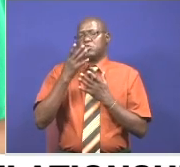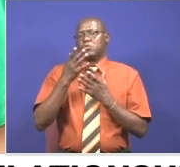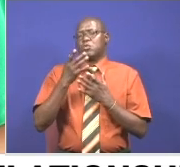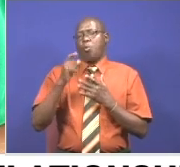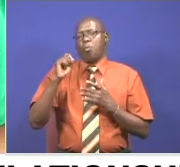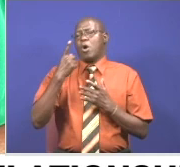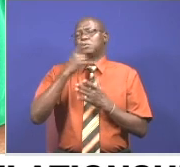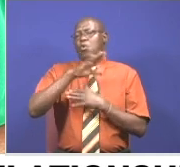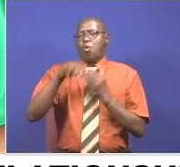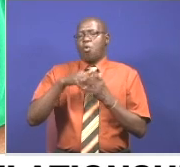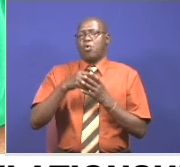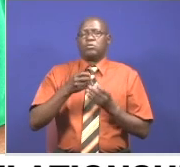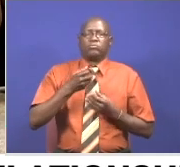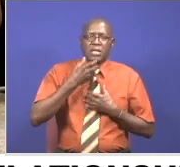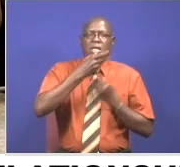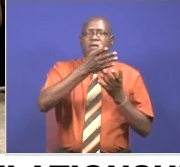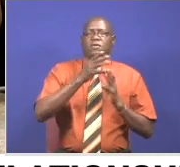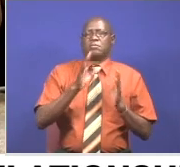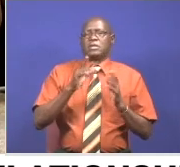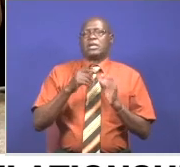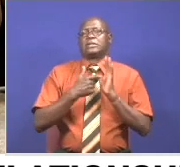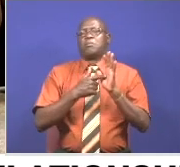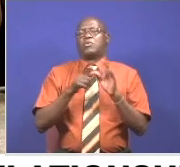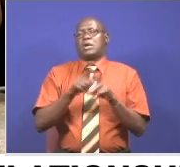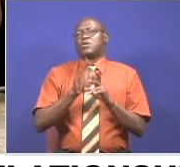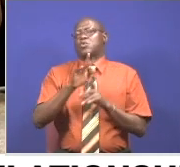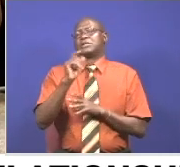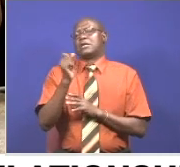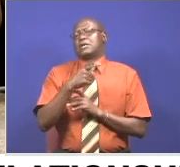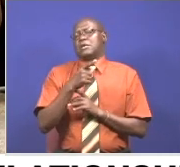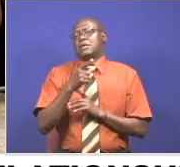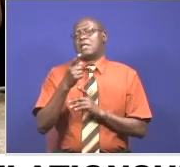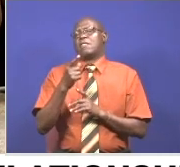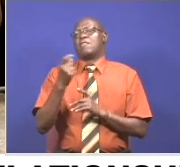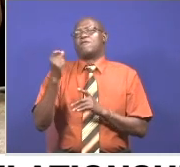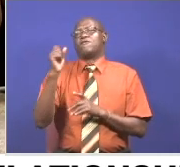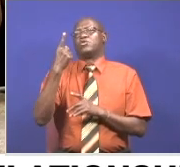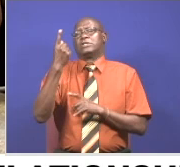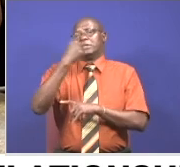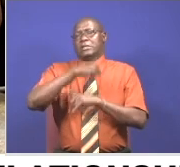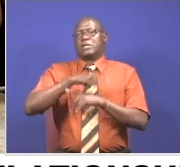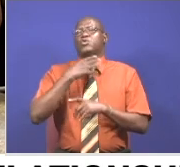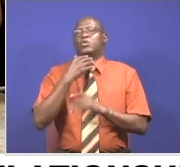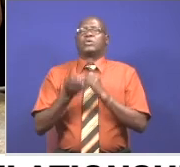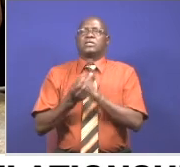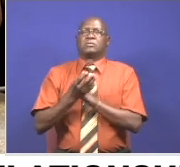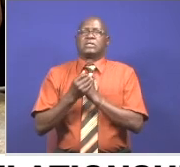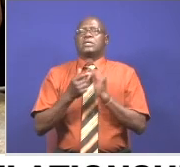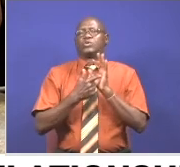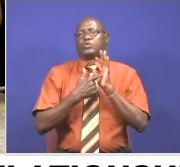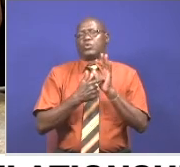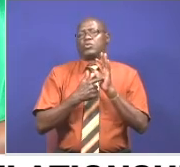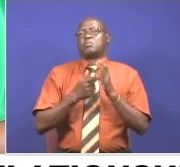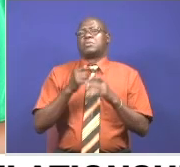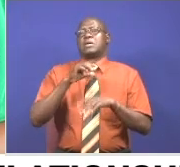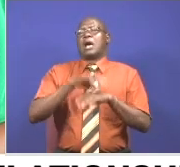like your salary. You cannot just enter the first date and you want to explain and, you know, reveal that this is the much that I